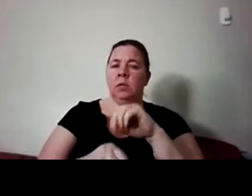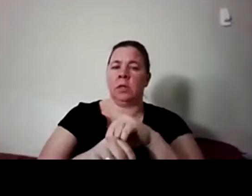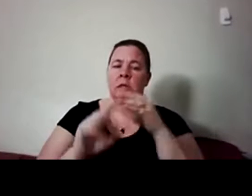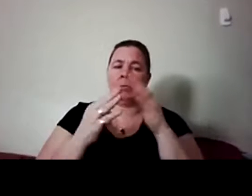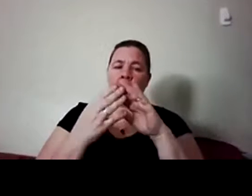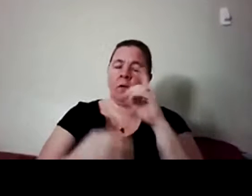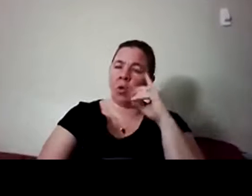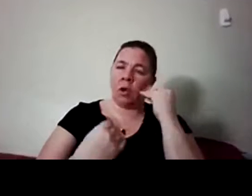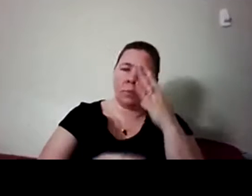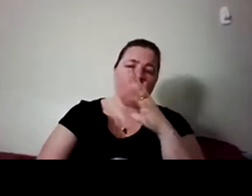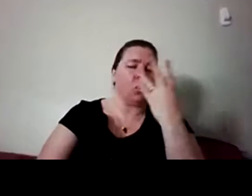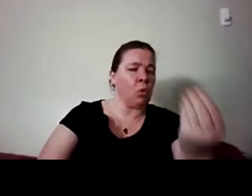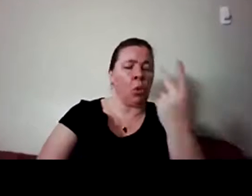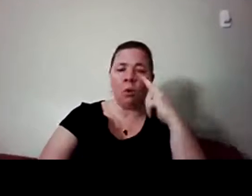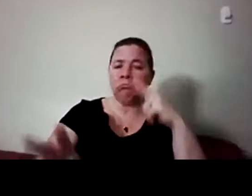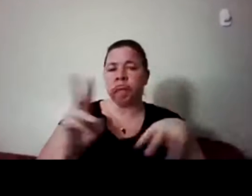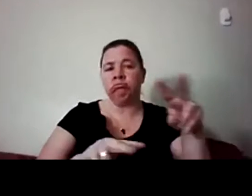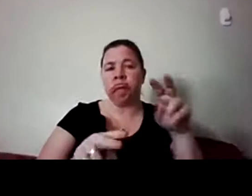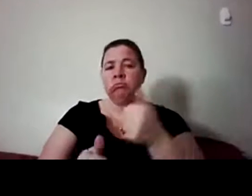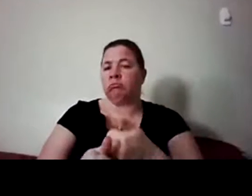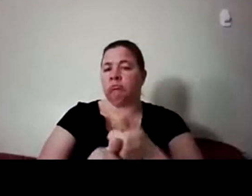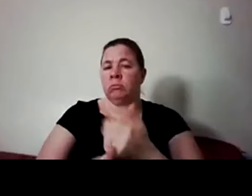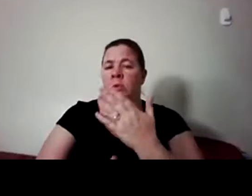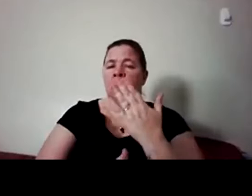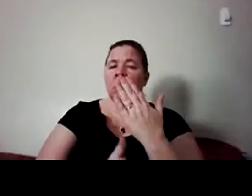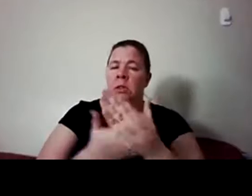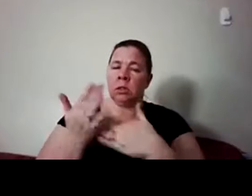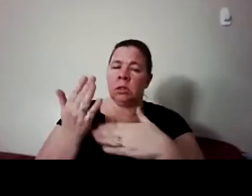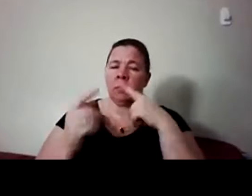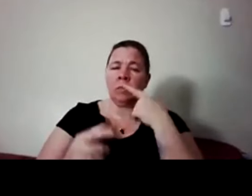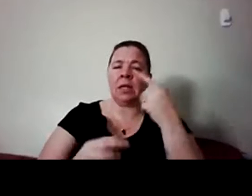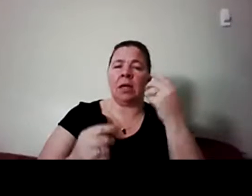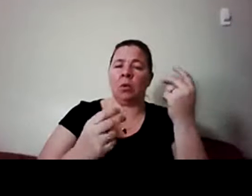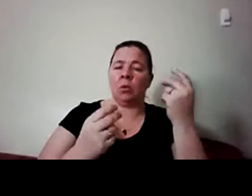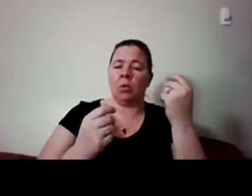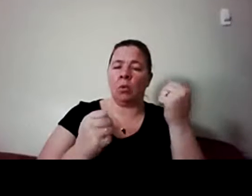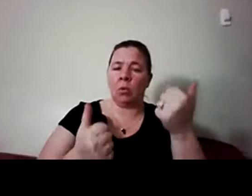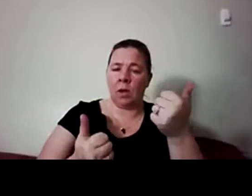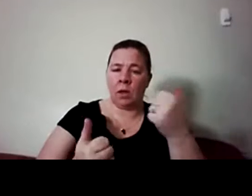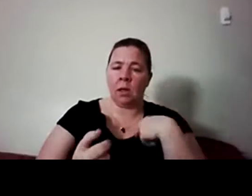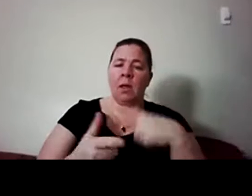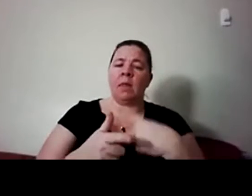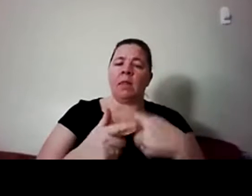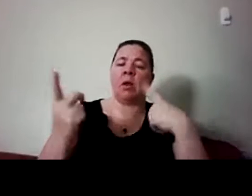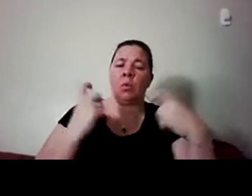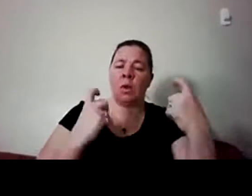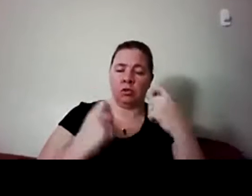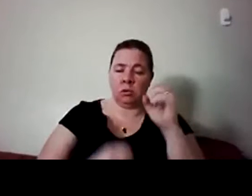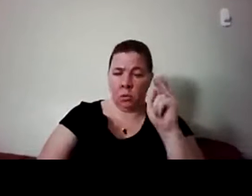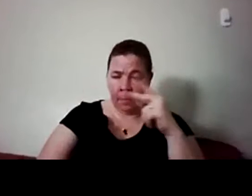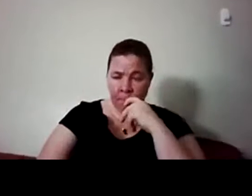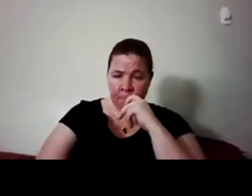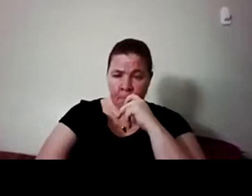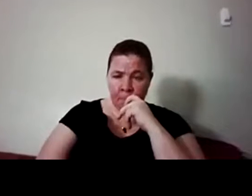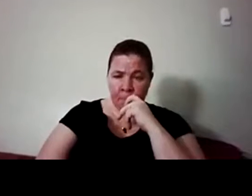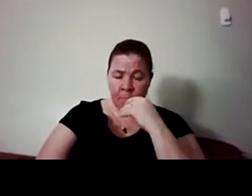You can go there at your own time and look at it. Now I'm gonna say something real quick, and then we're gonna take questions, okay?